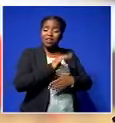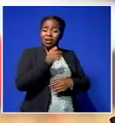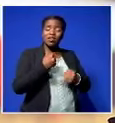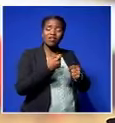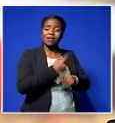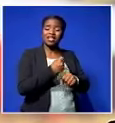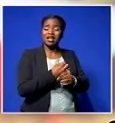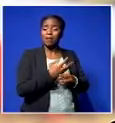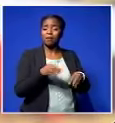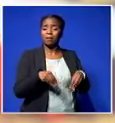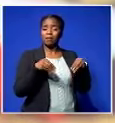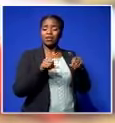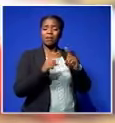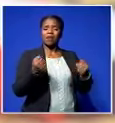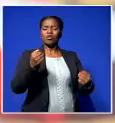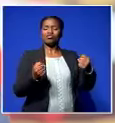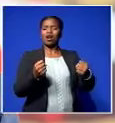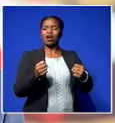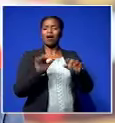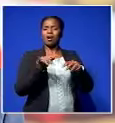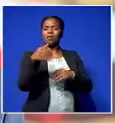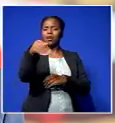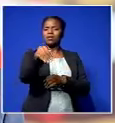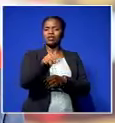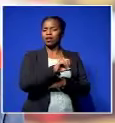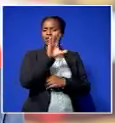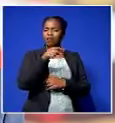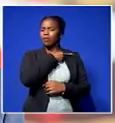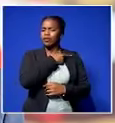taxis, while trucks are driven by people from outside.